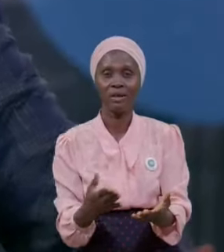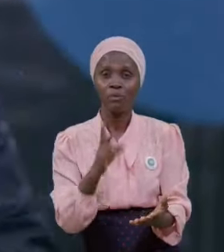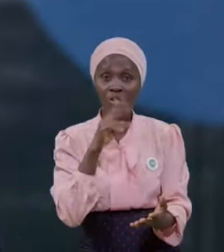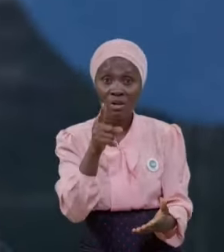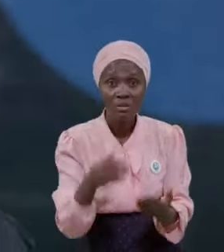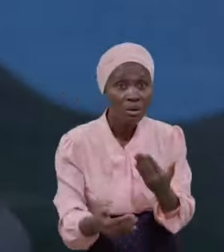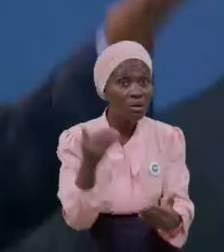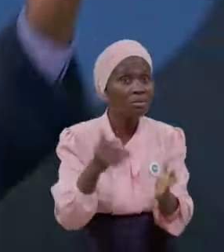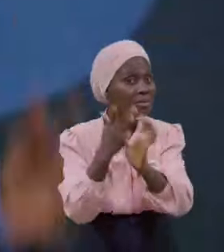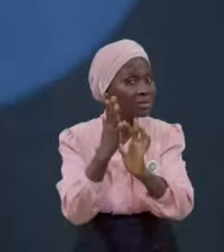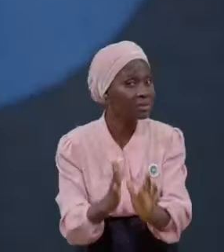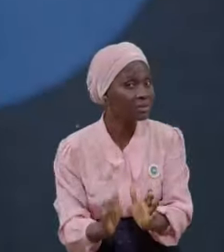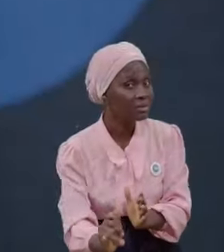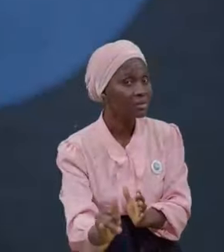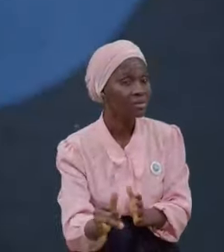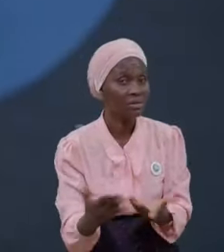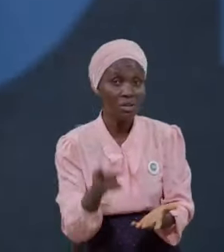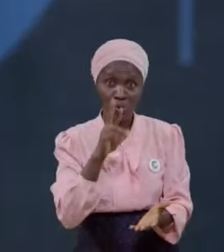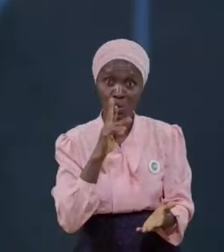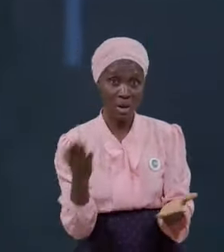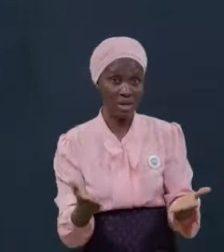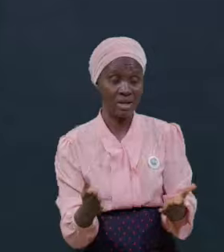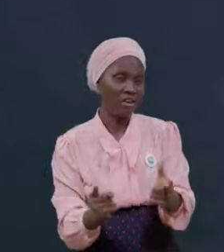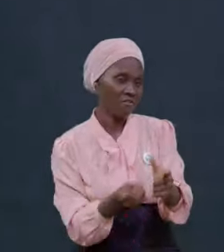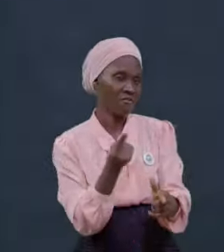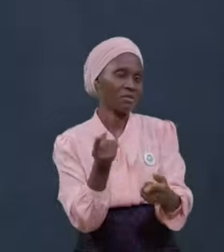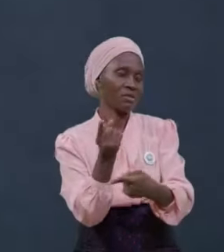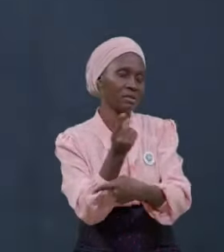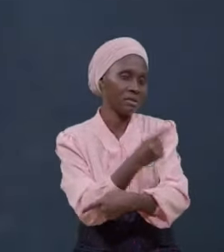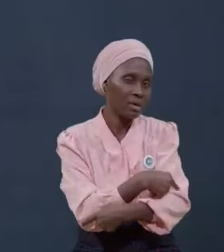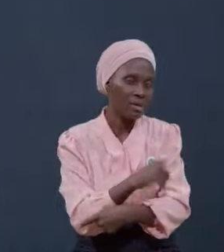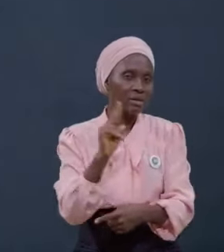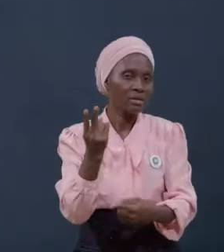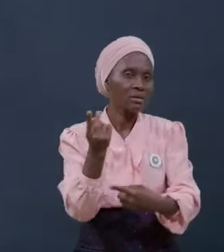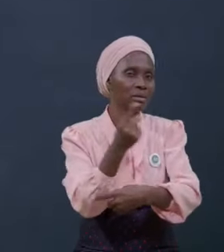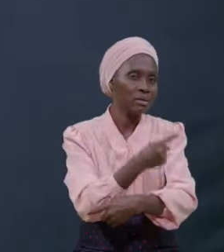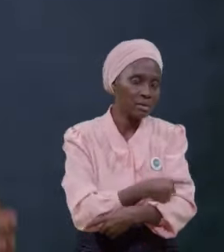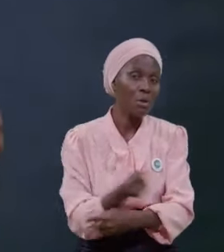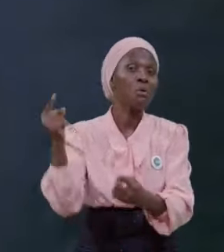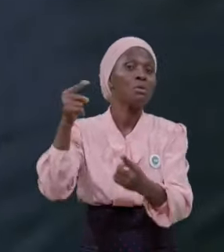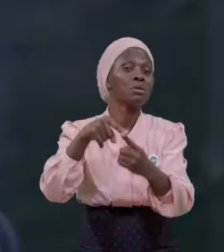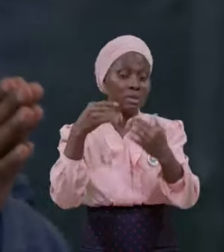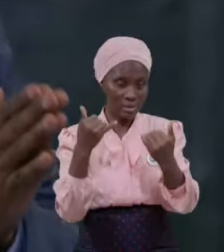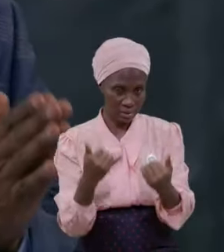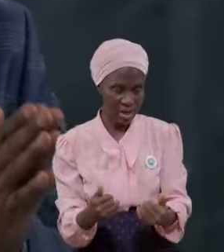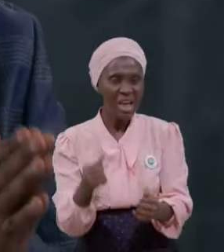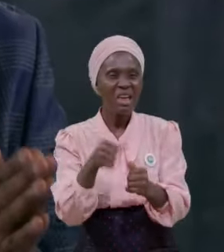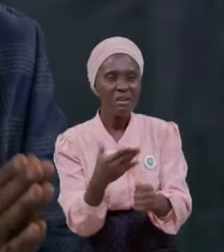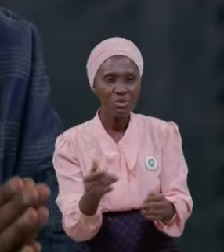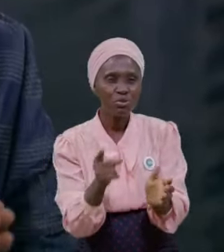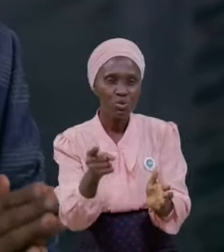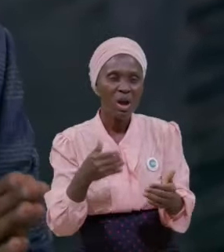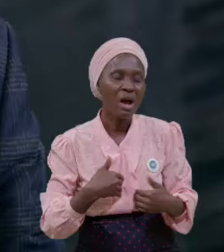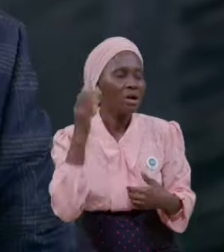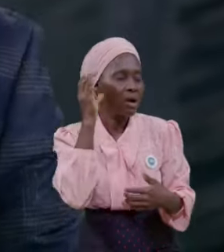the fifth day. Everything you have heard, what have you made use of? Until this